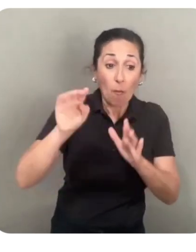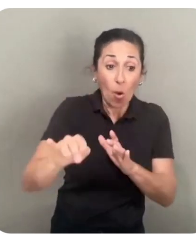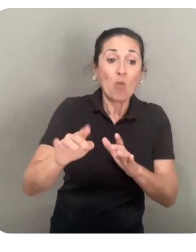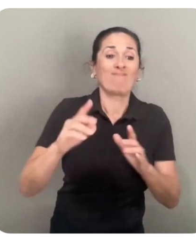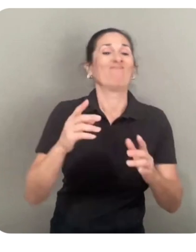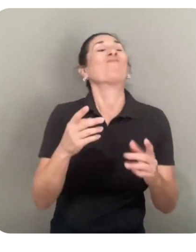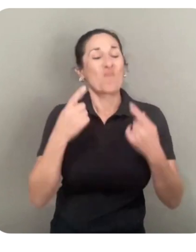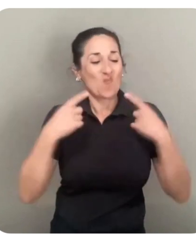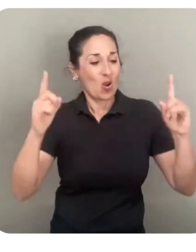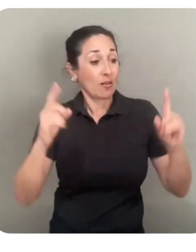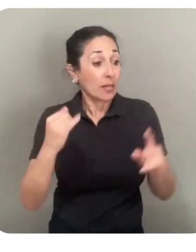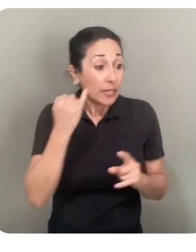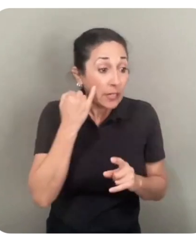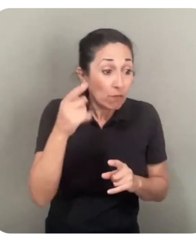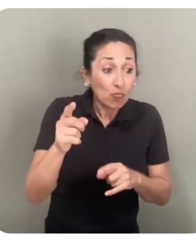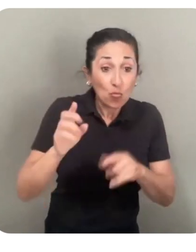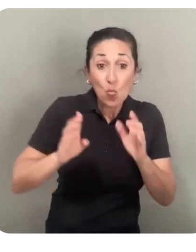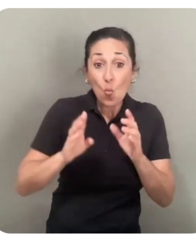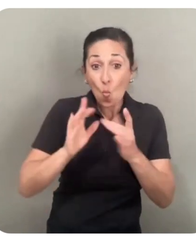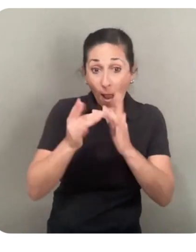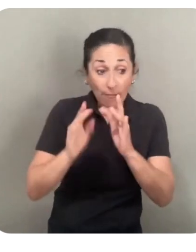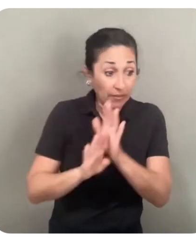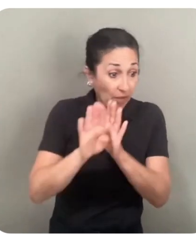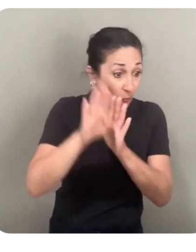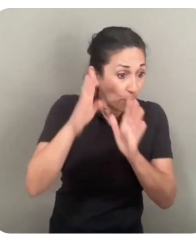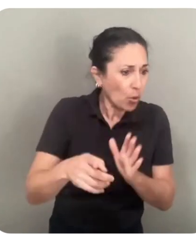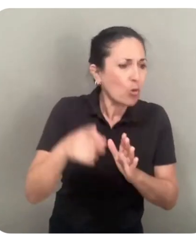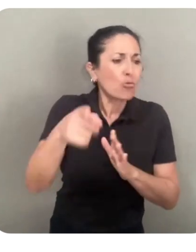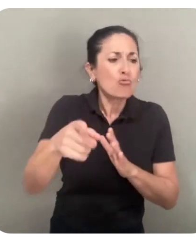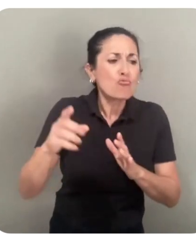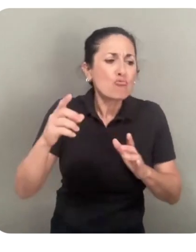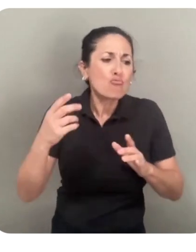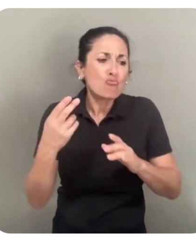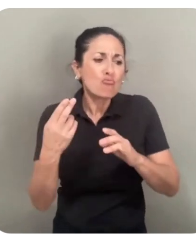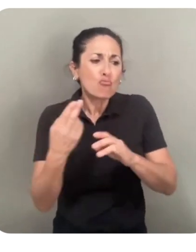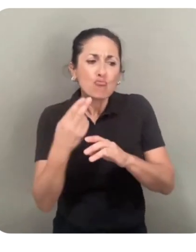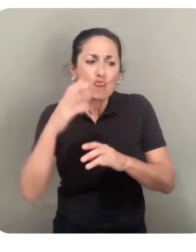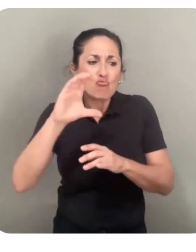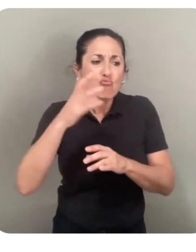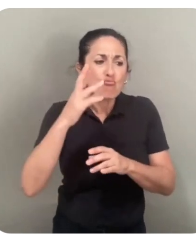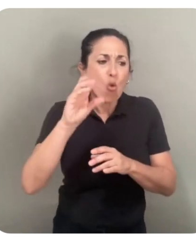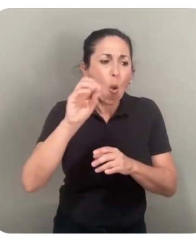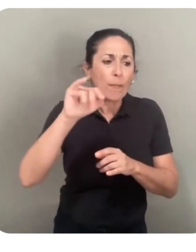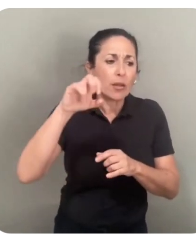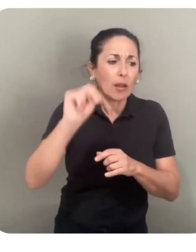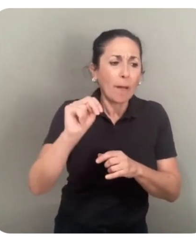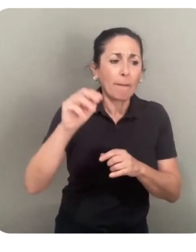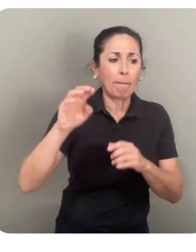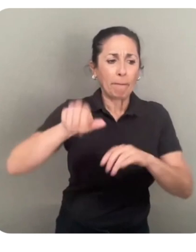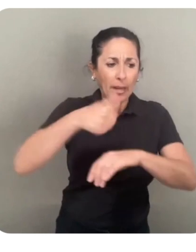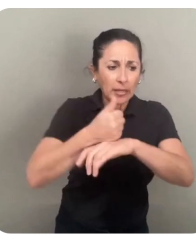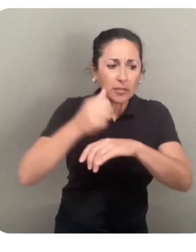already works well with most websites, and you can package up a progressive web app in just a few minutes.